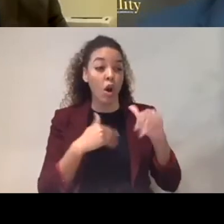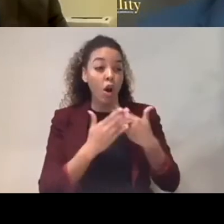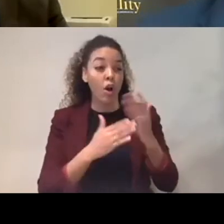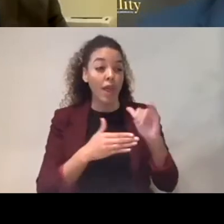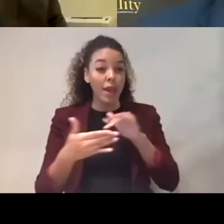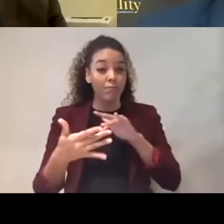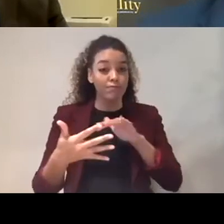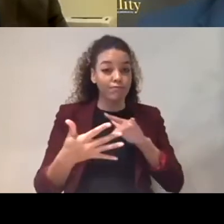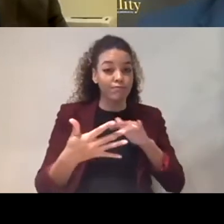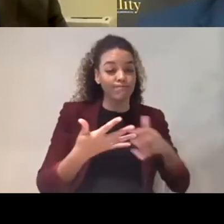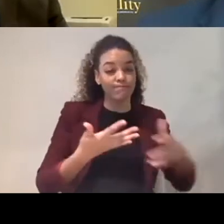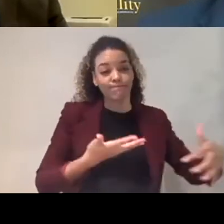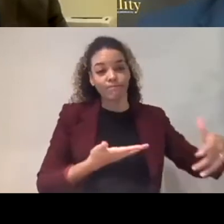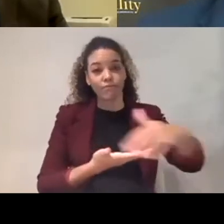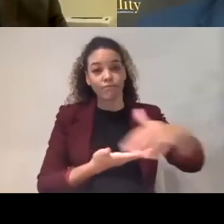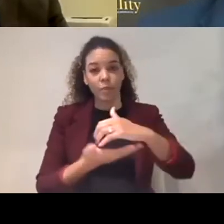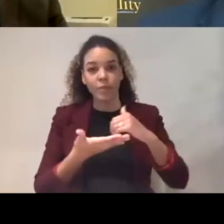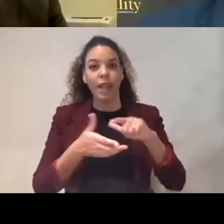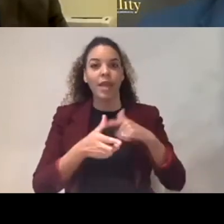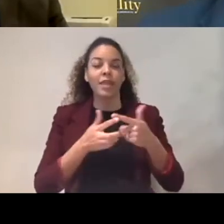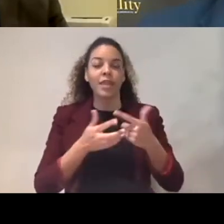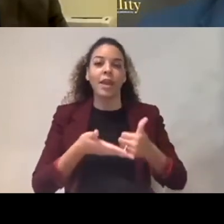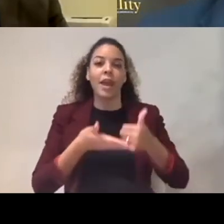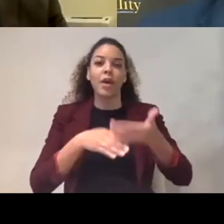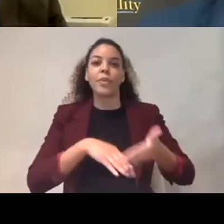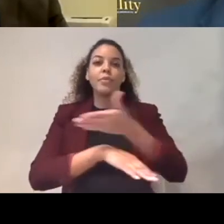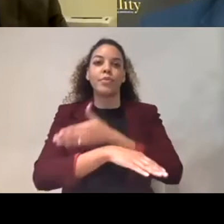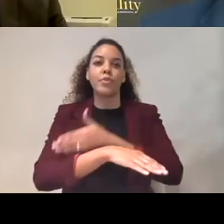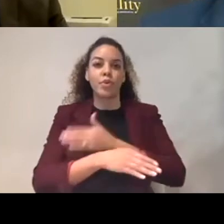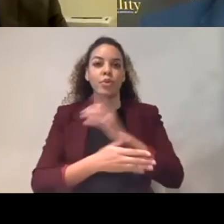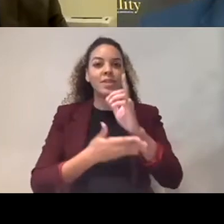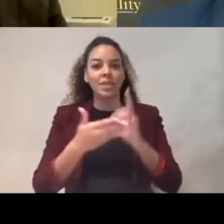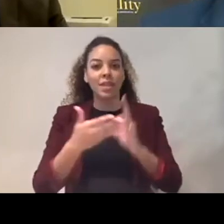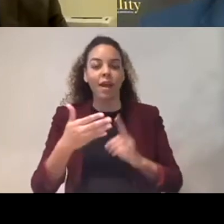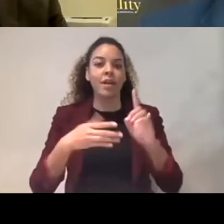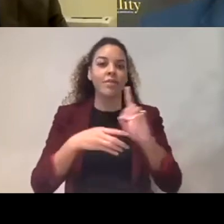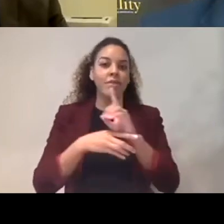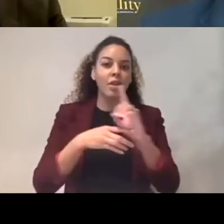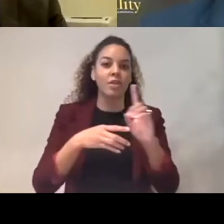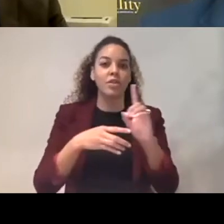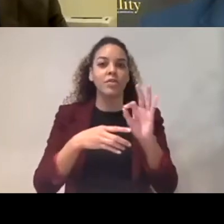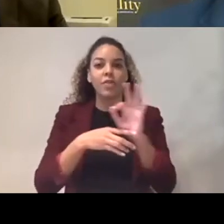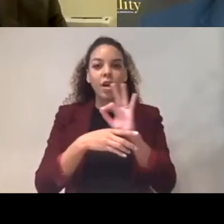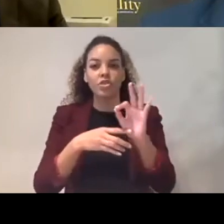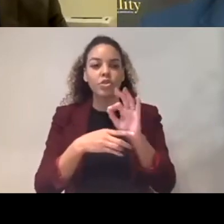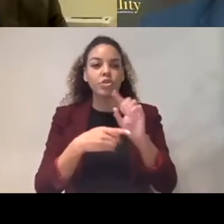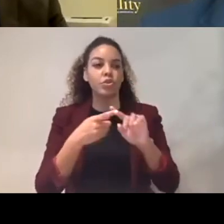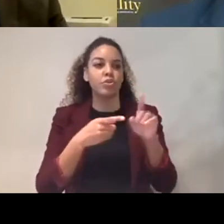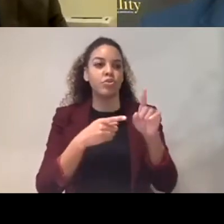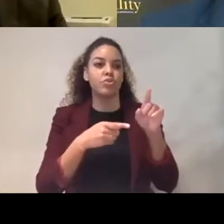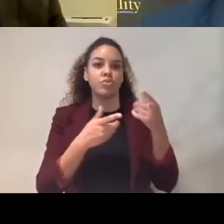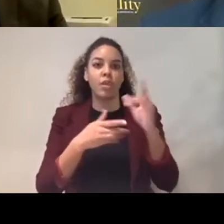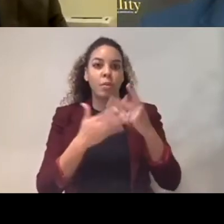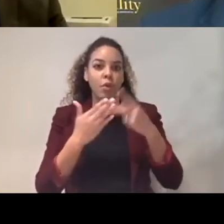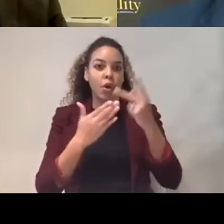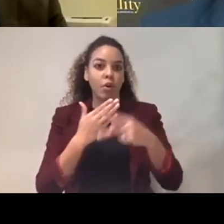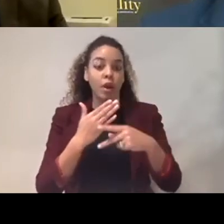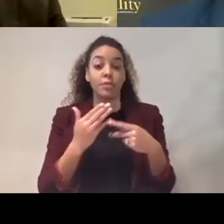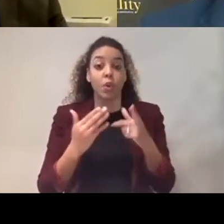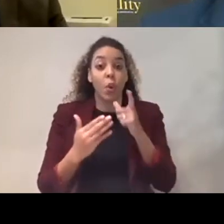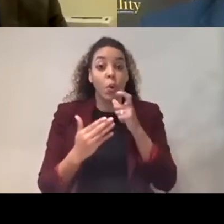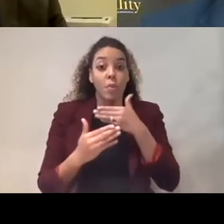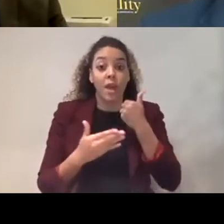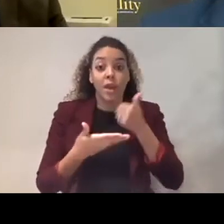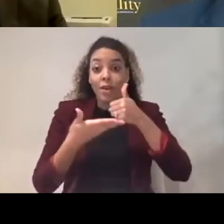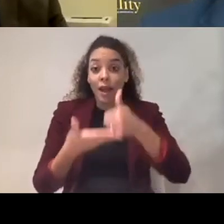to have an inclusive approach to their design and their function. So who better to do that than persons with disabilities? And this provides a